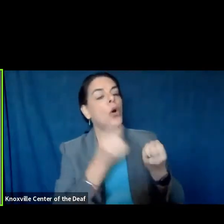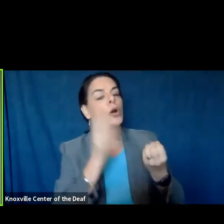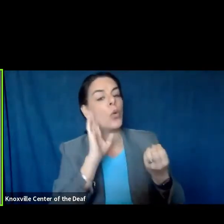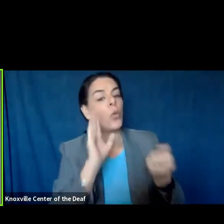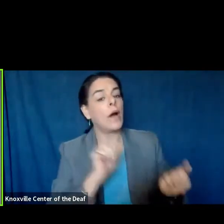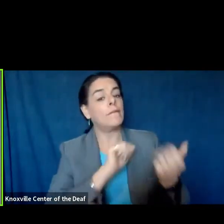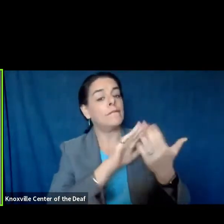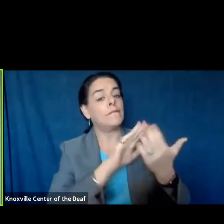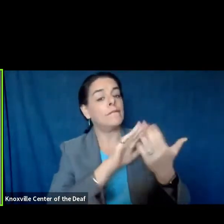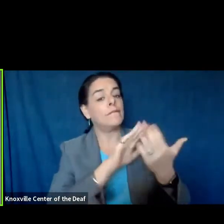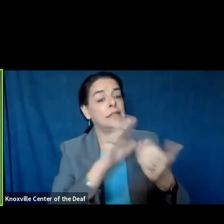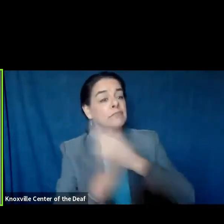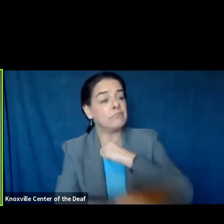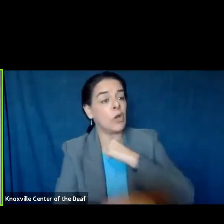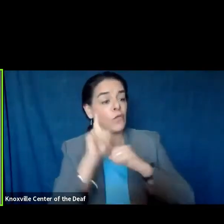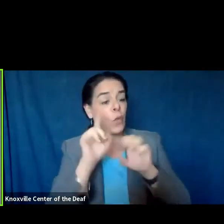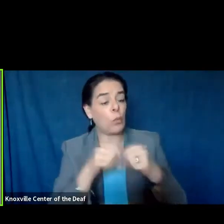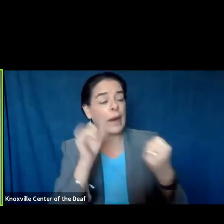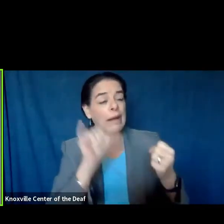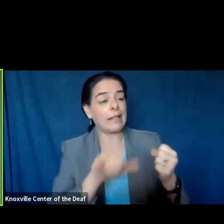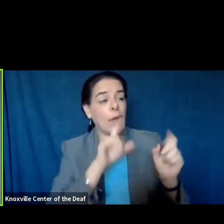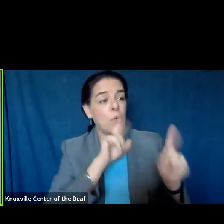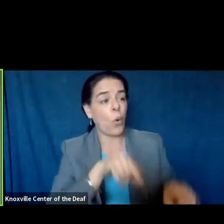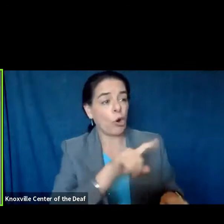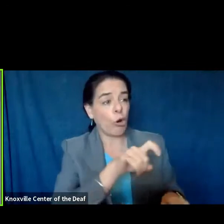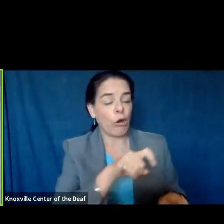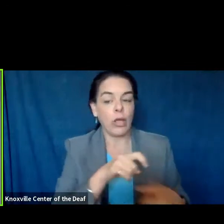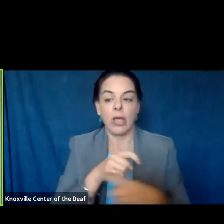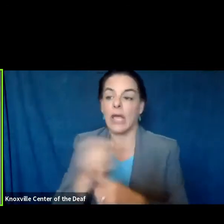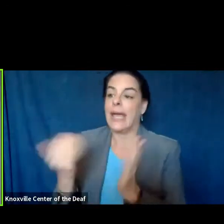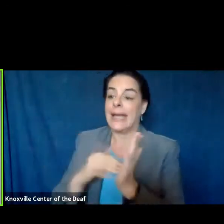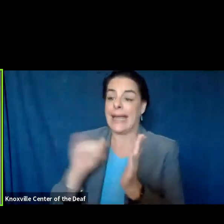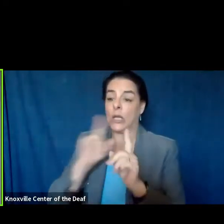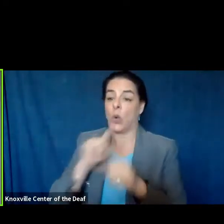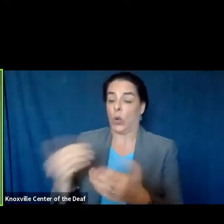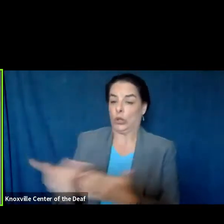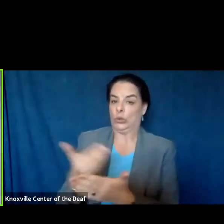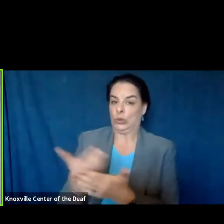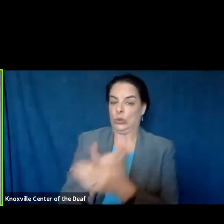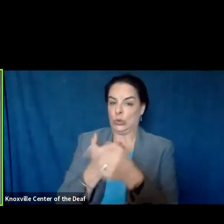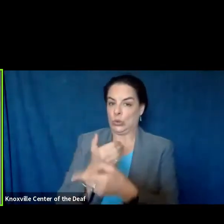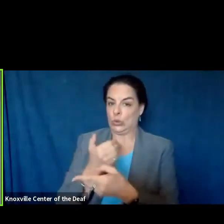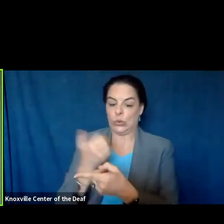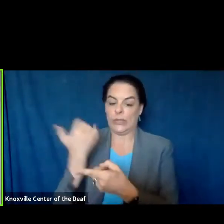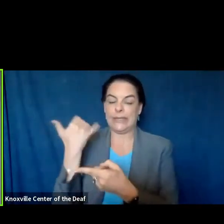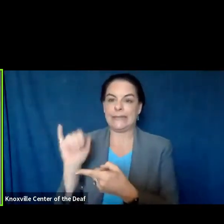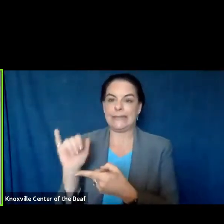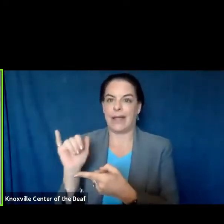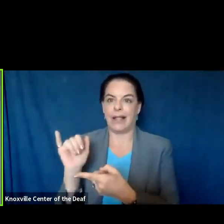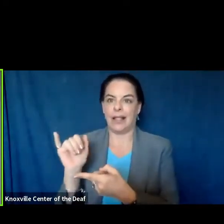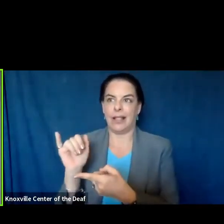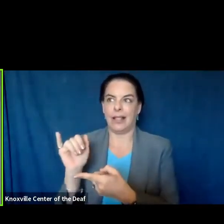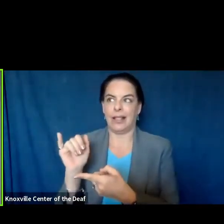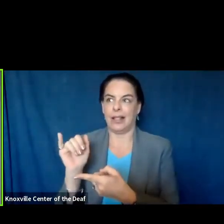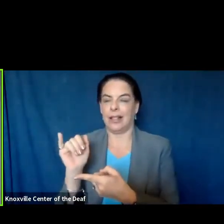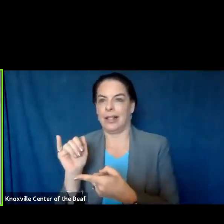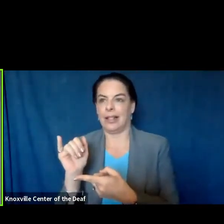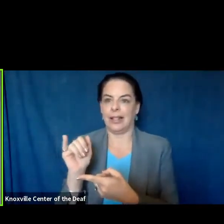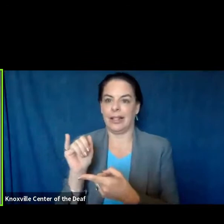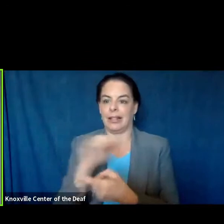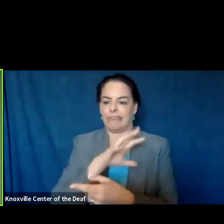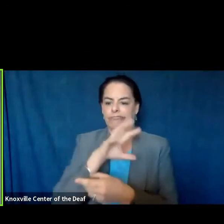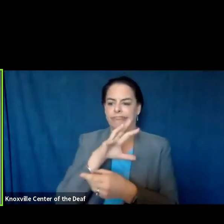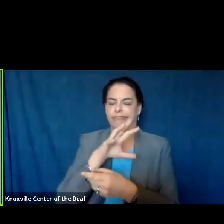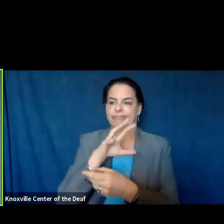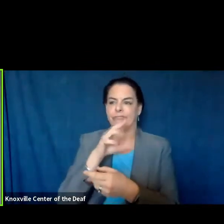events face consequences for violating the order? Again, the order's new and still absorbing all the details, but I